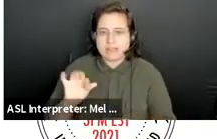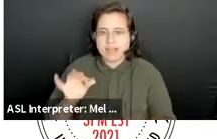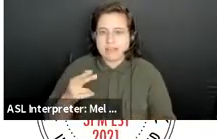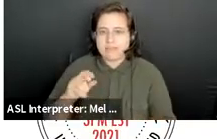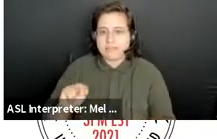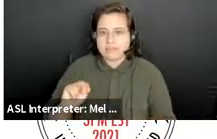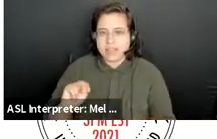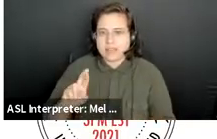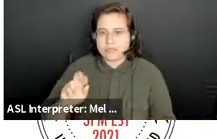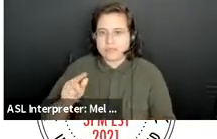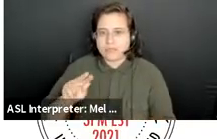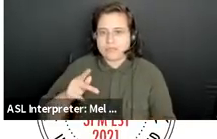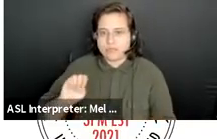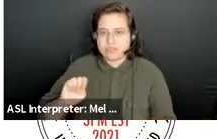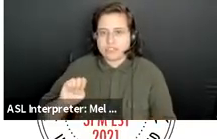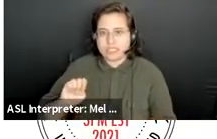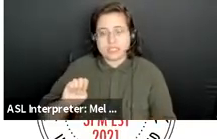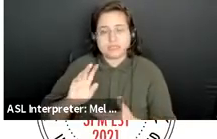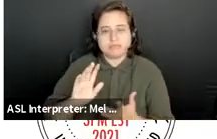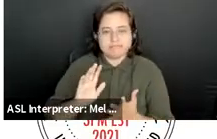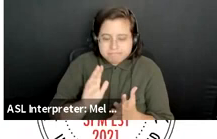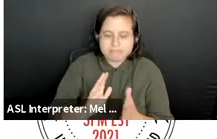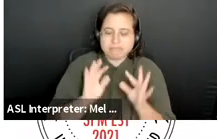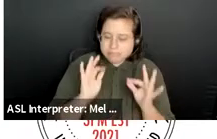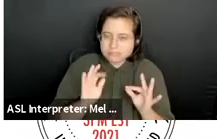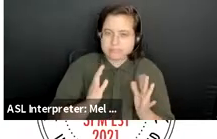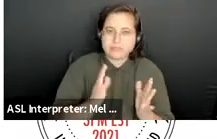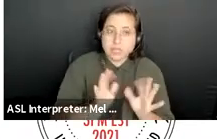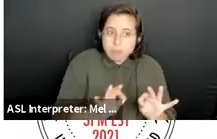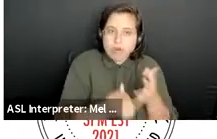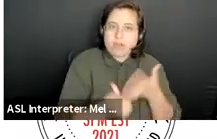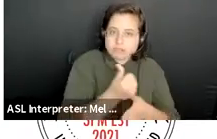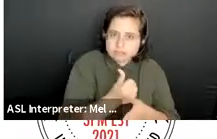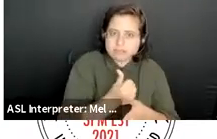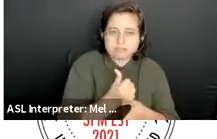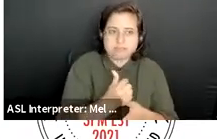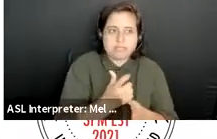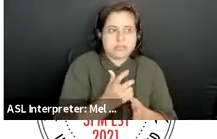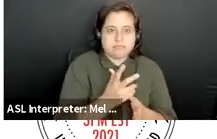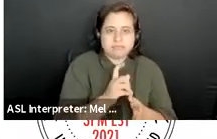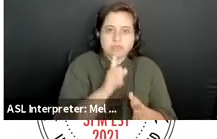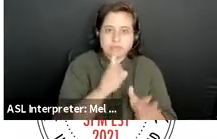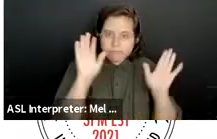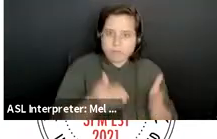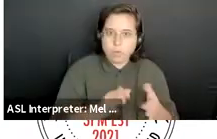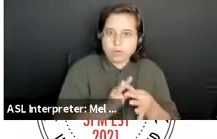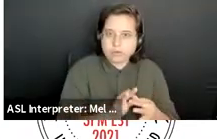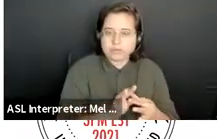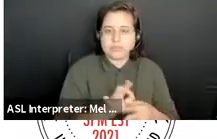are rightfully forcing pretty much every other topic onto the back burner for all Department of State and USCIS